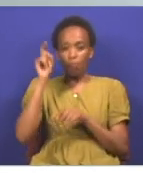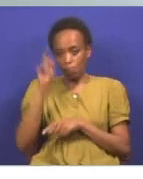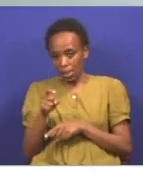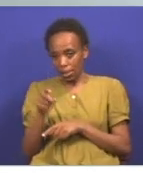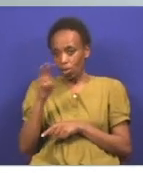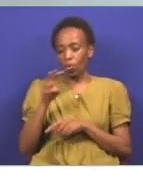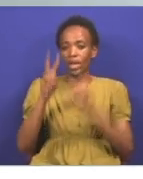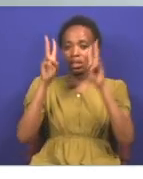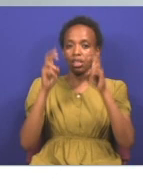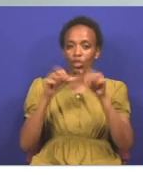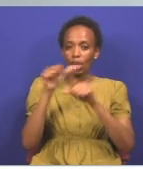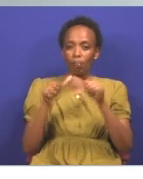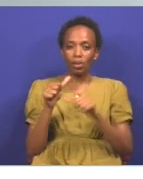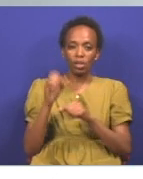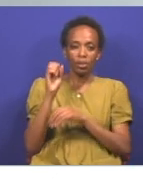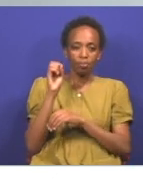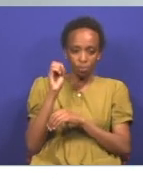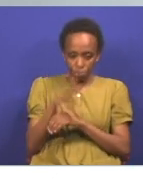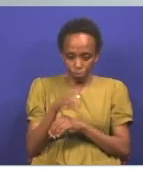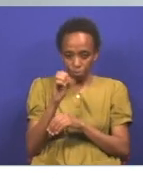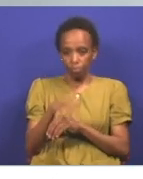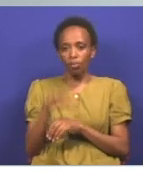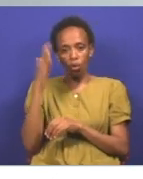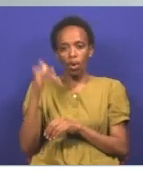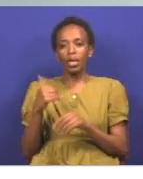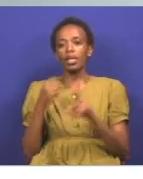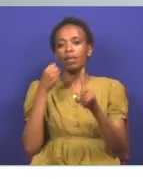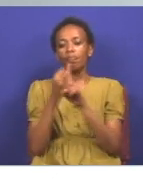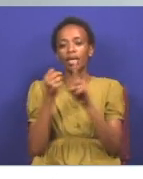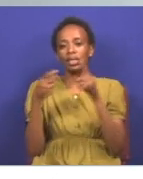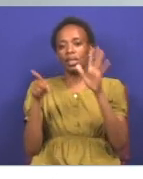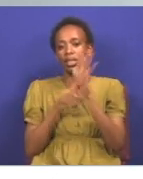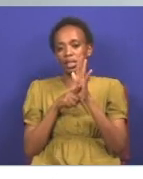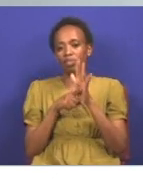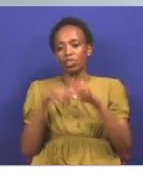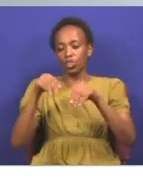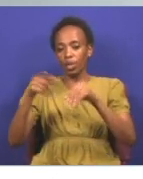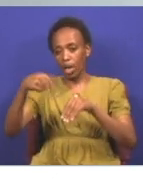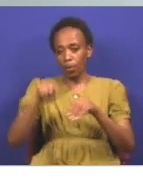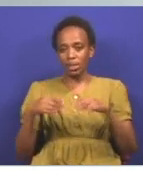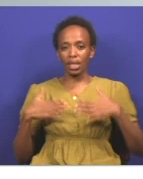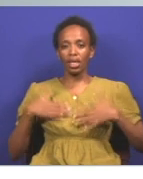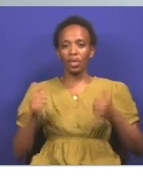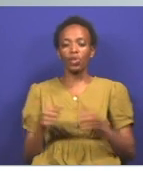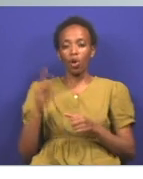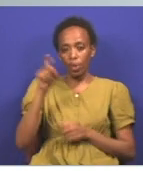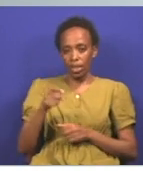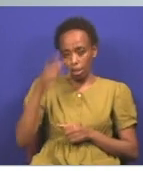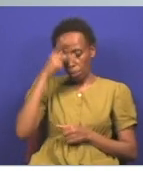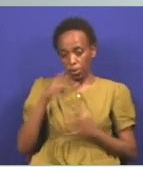issues around pesticides, because pesticides impact negatively on our soil, on our health, and therefore we need policy